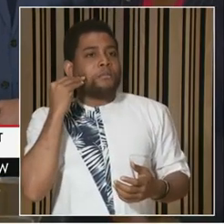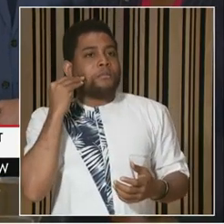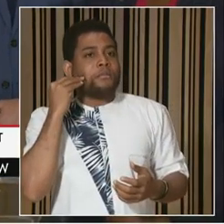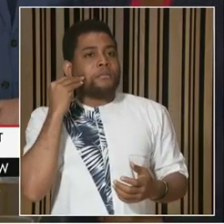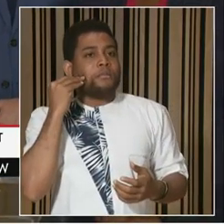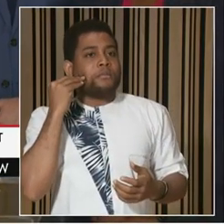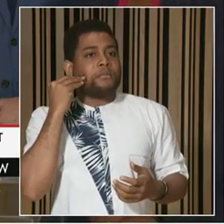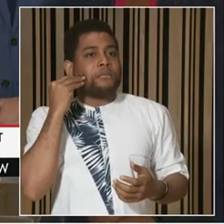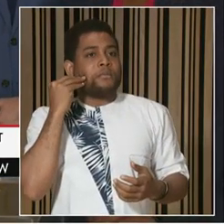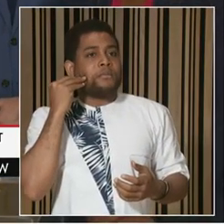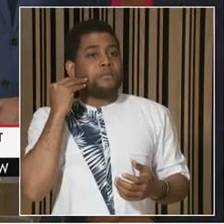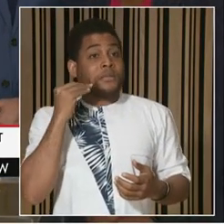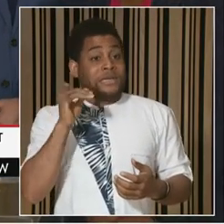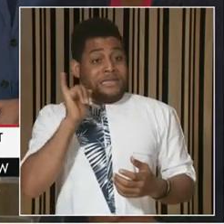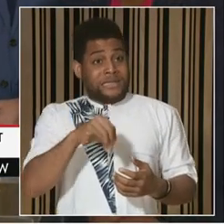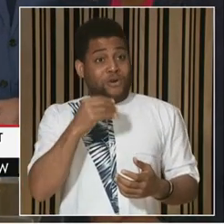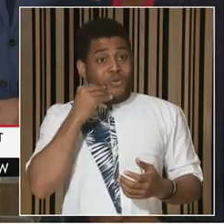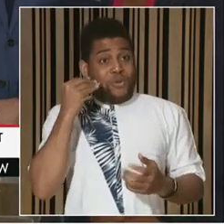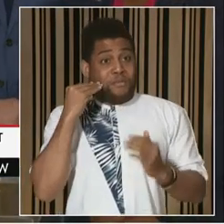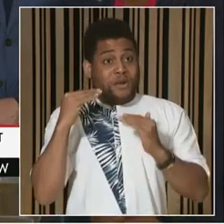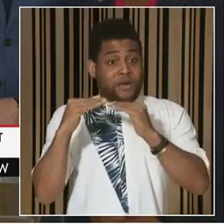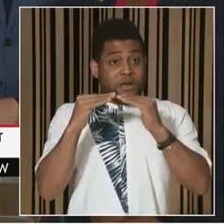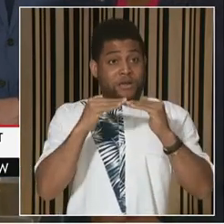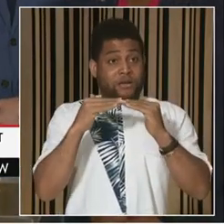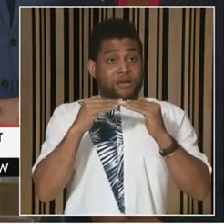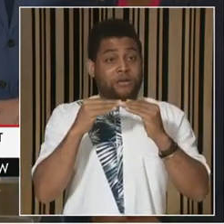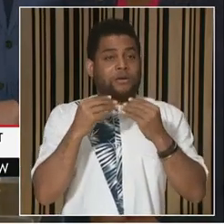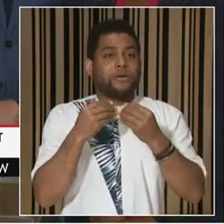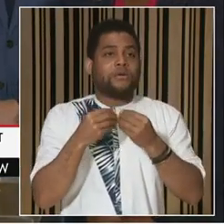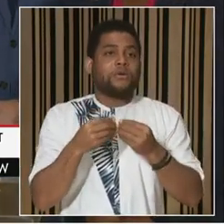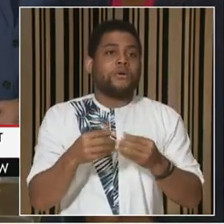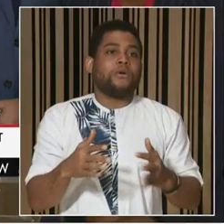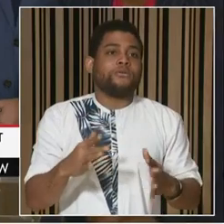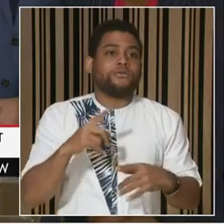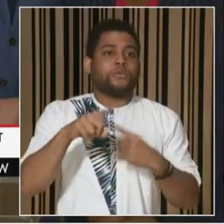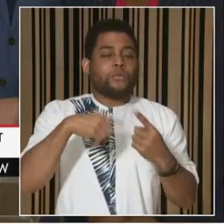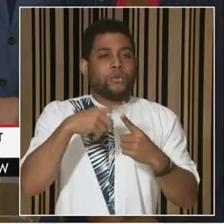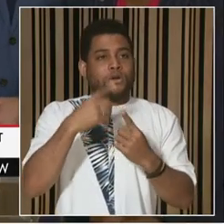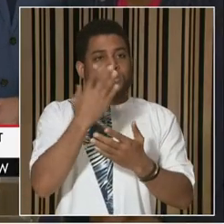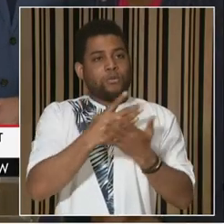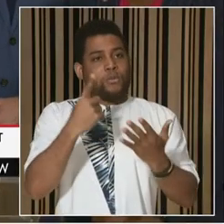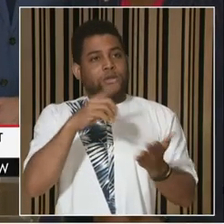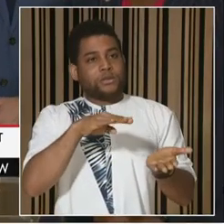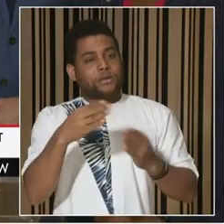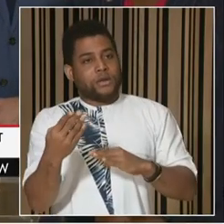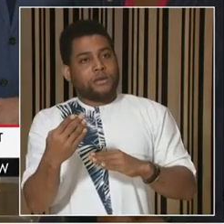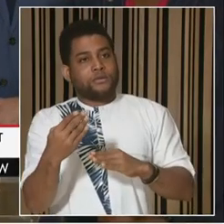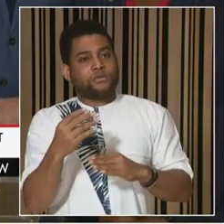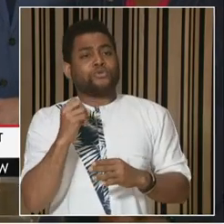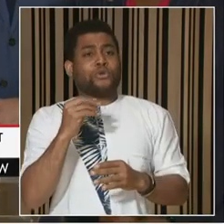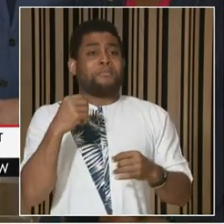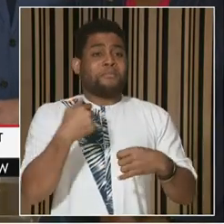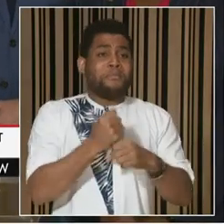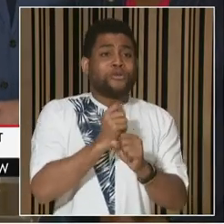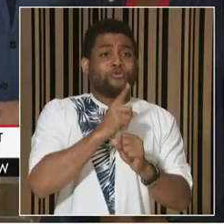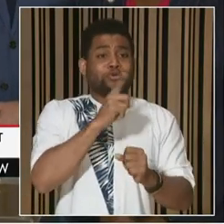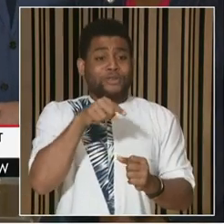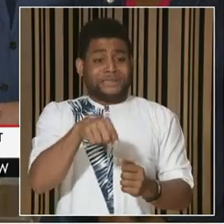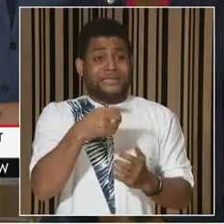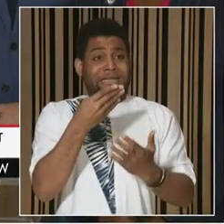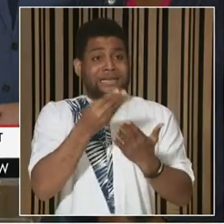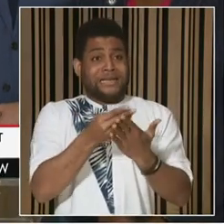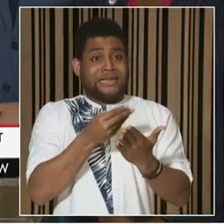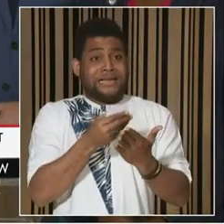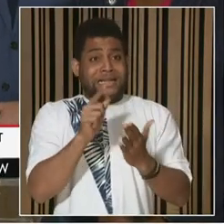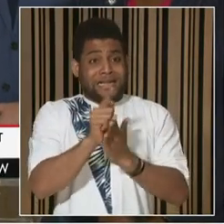that home equity is lost when someone dies. So we want to make these legal funds available to our